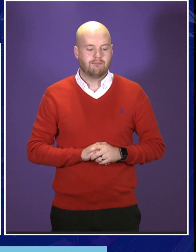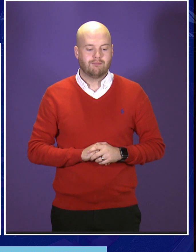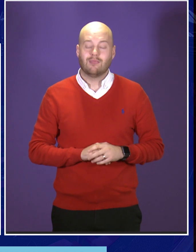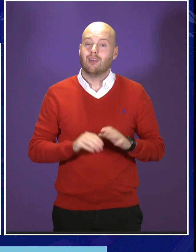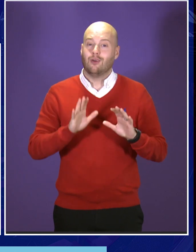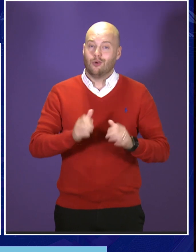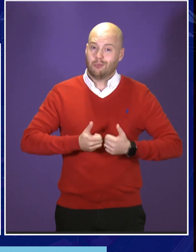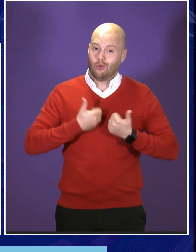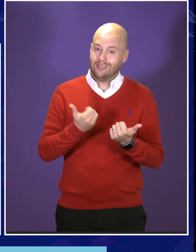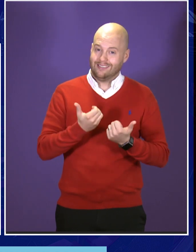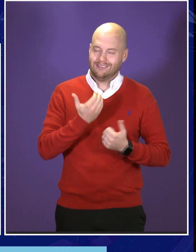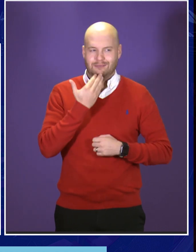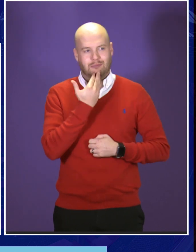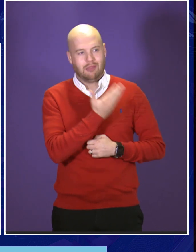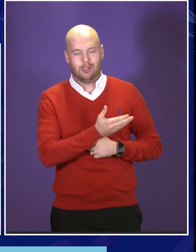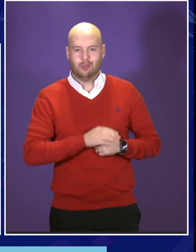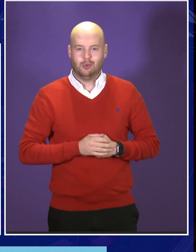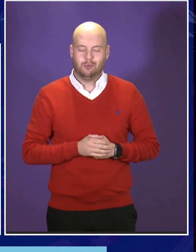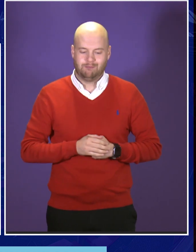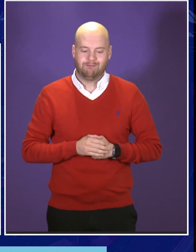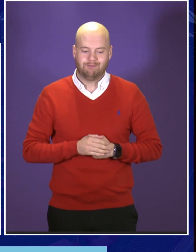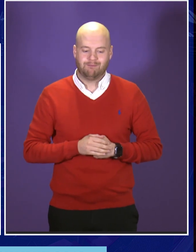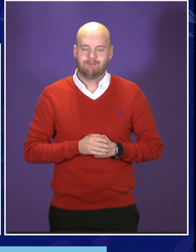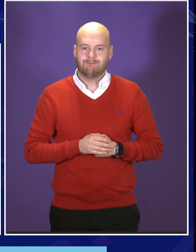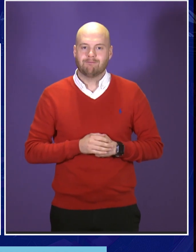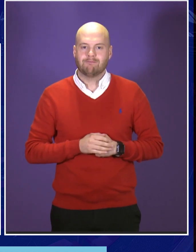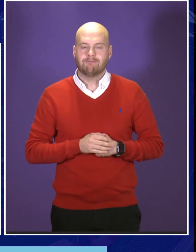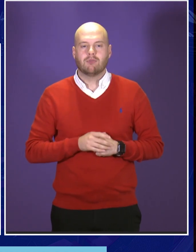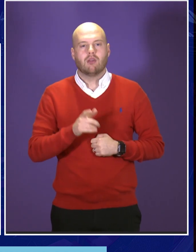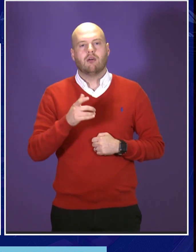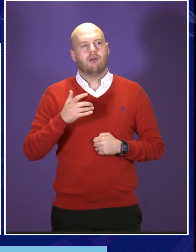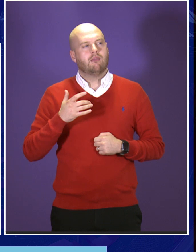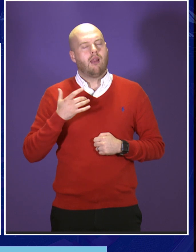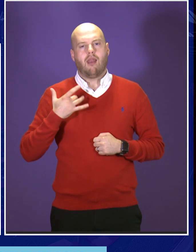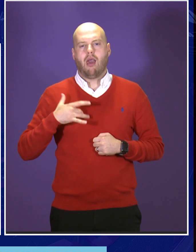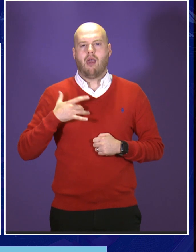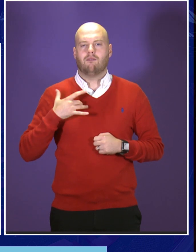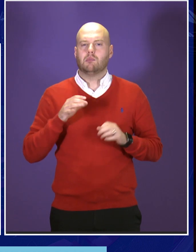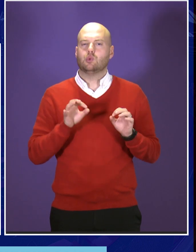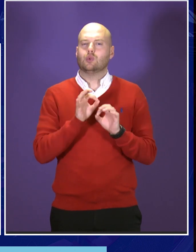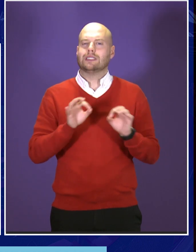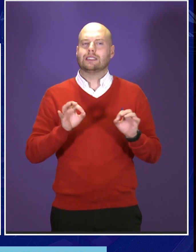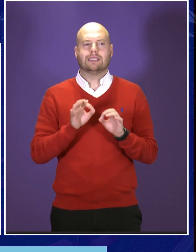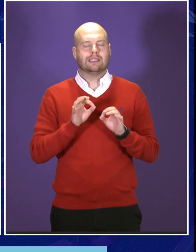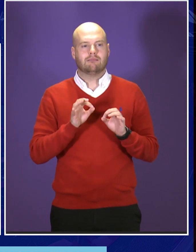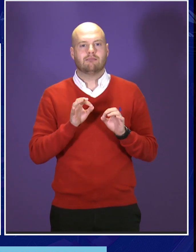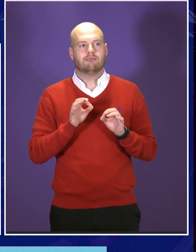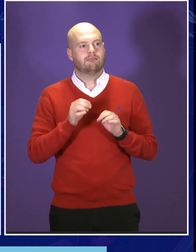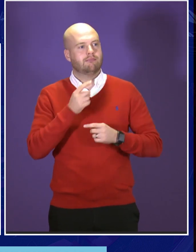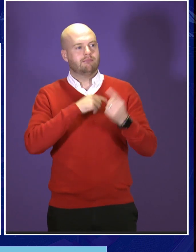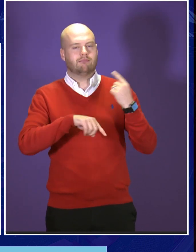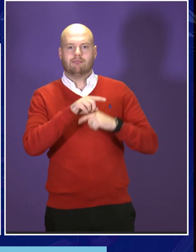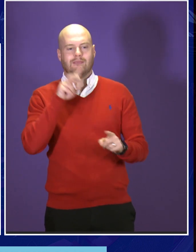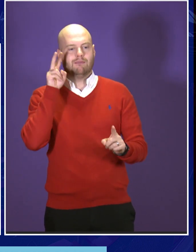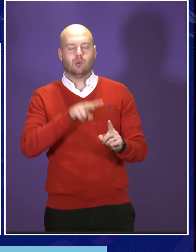Good morning, thank you. You know, we tend to view live music as a fitting and somewhat